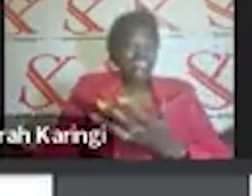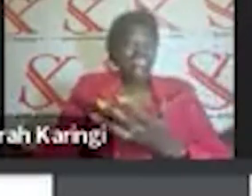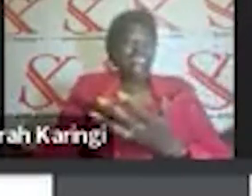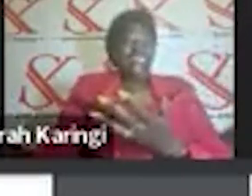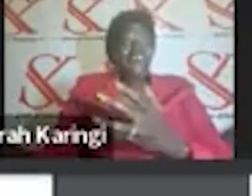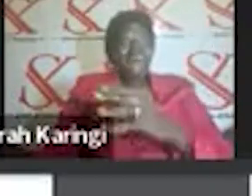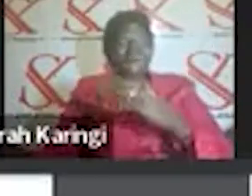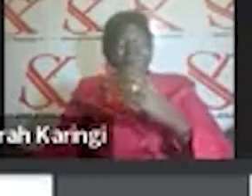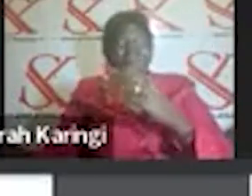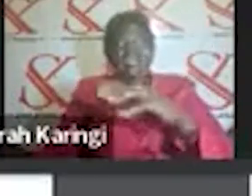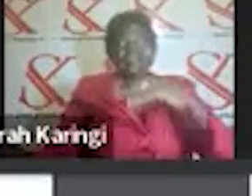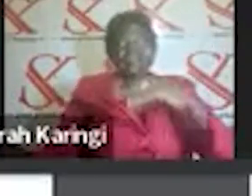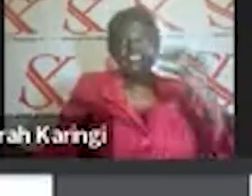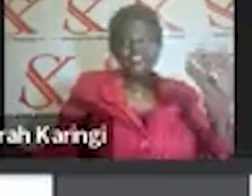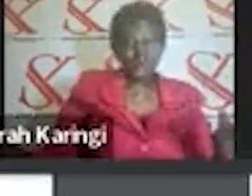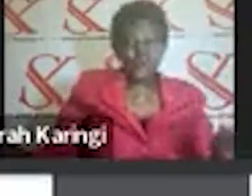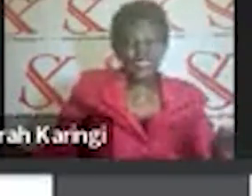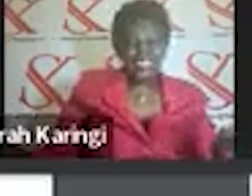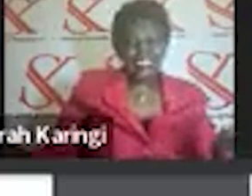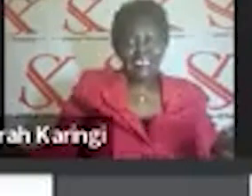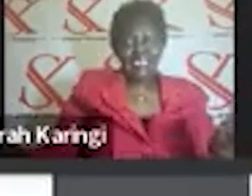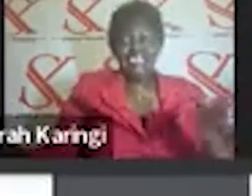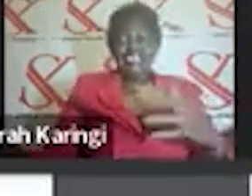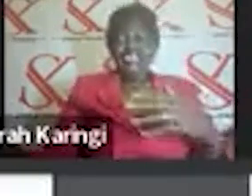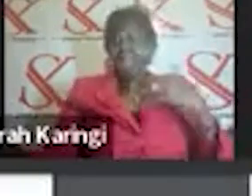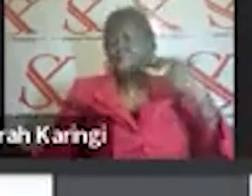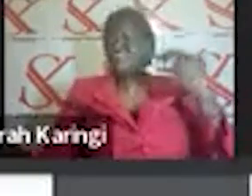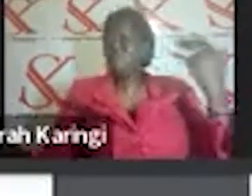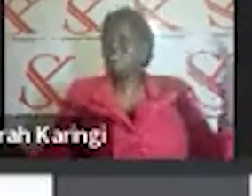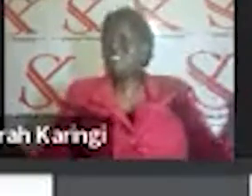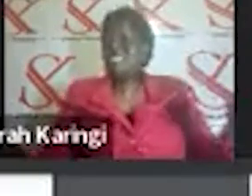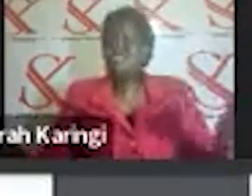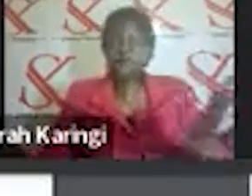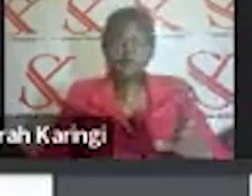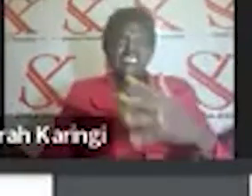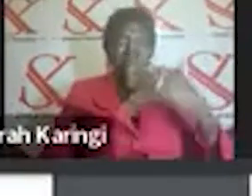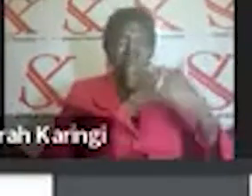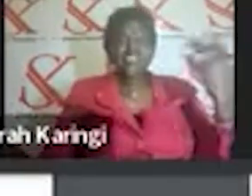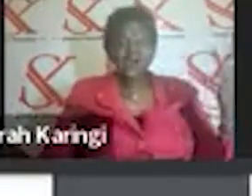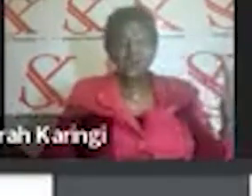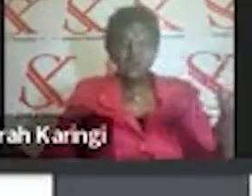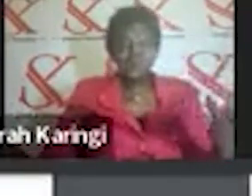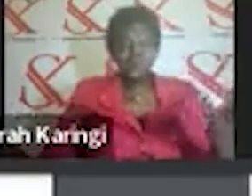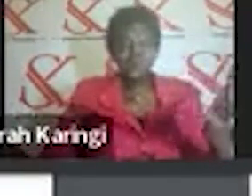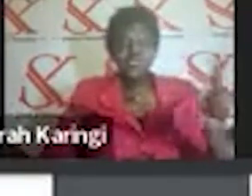your personality, or I have checked you online and there's something that you've been sharing so much and you have been helping people.